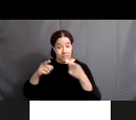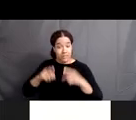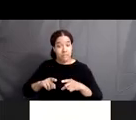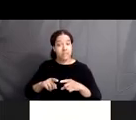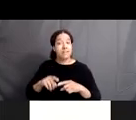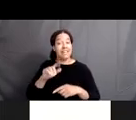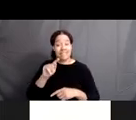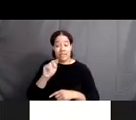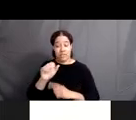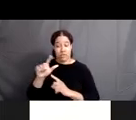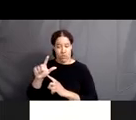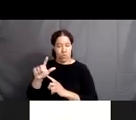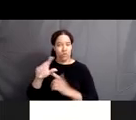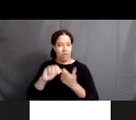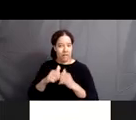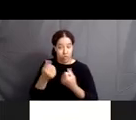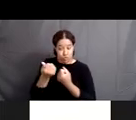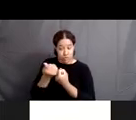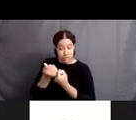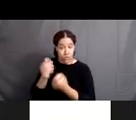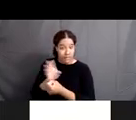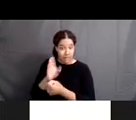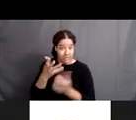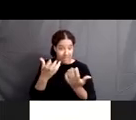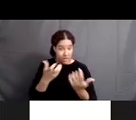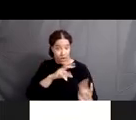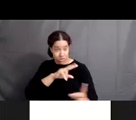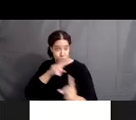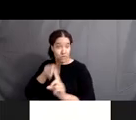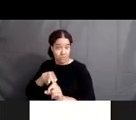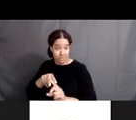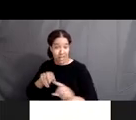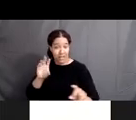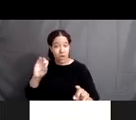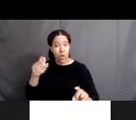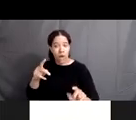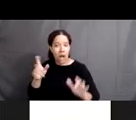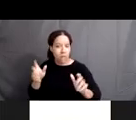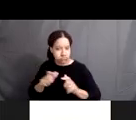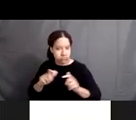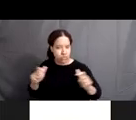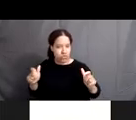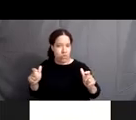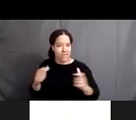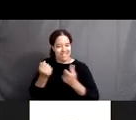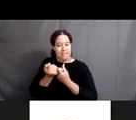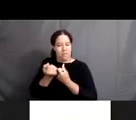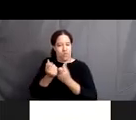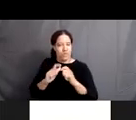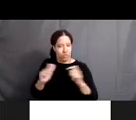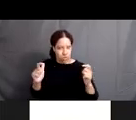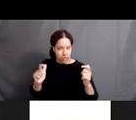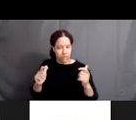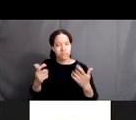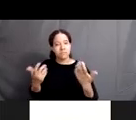to support these businesses are getting ever stronger year by year. So in a lot of fields, it is typical to